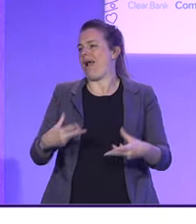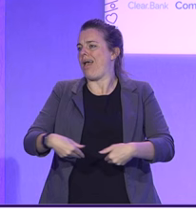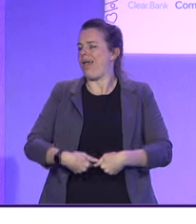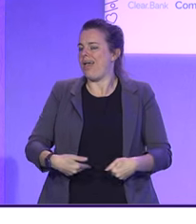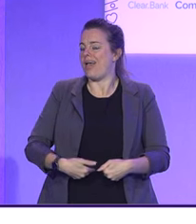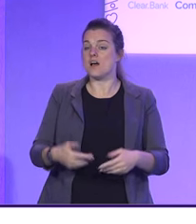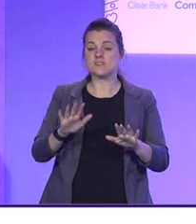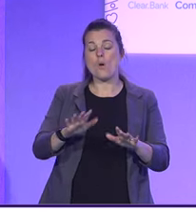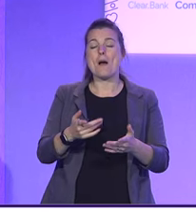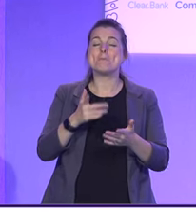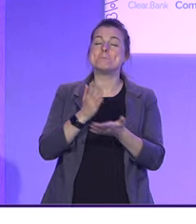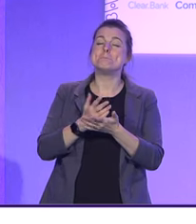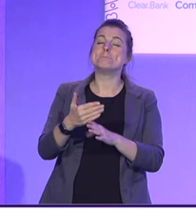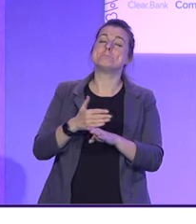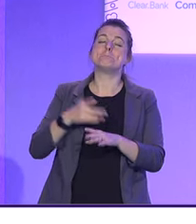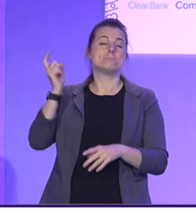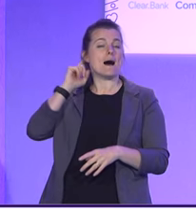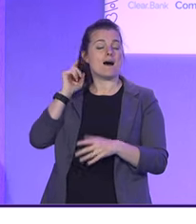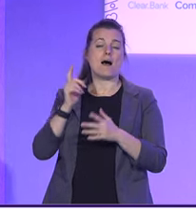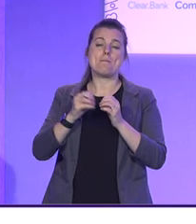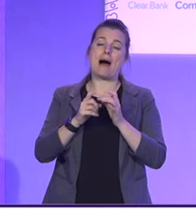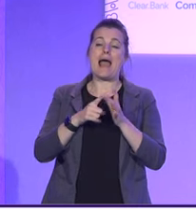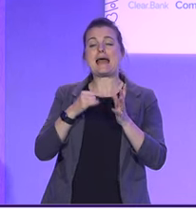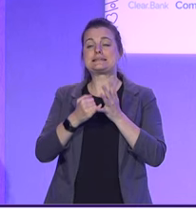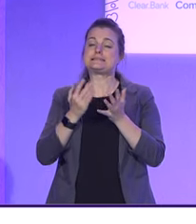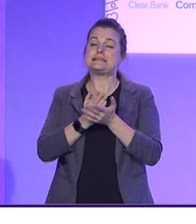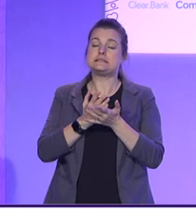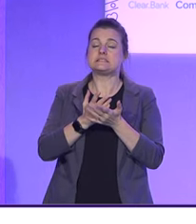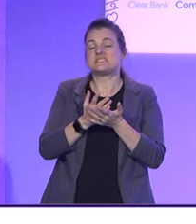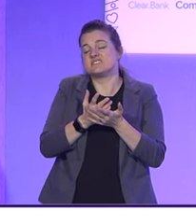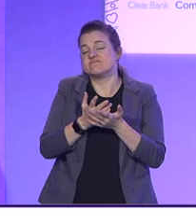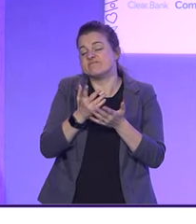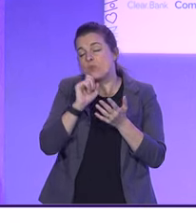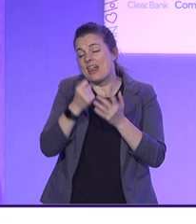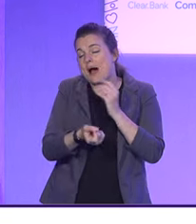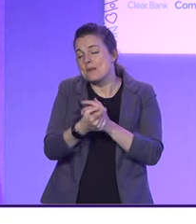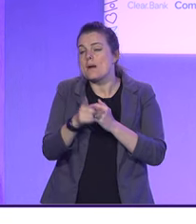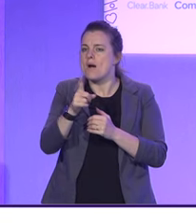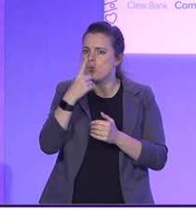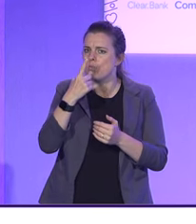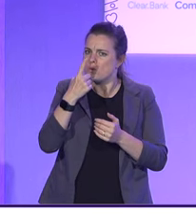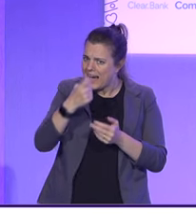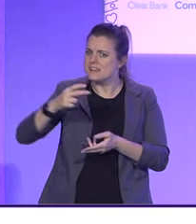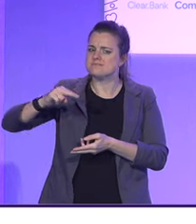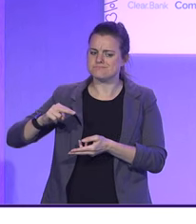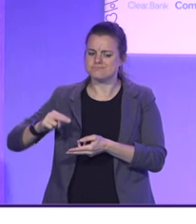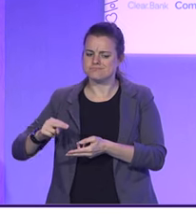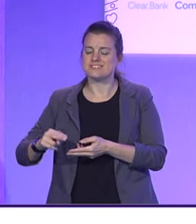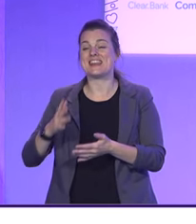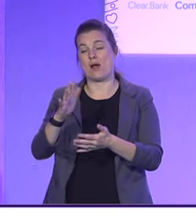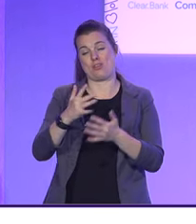Biases are inevitable, but it's not immovable. So there are a lot of biases, and I will try to